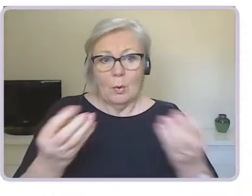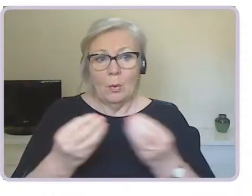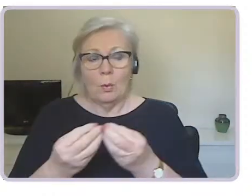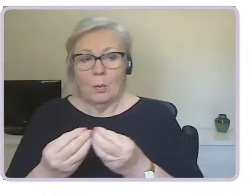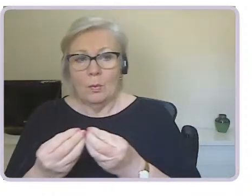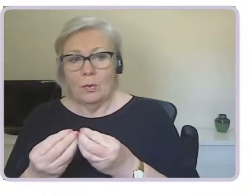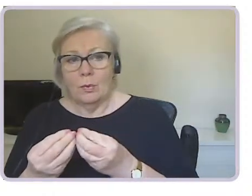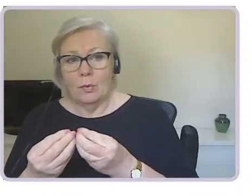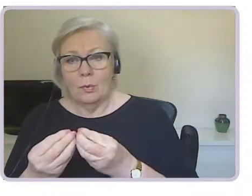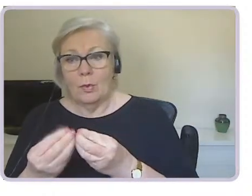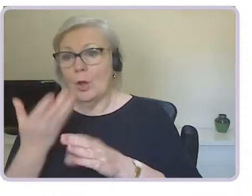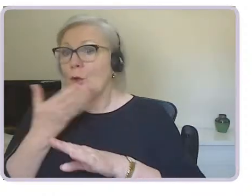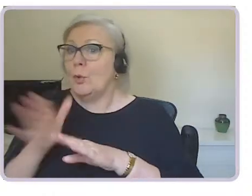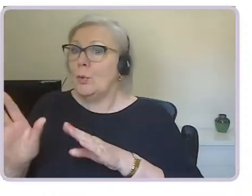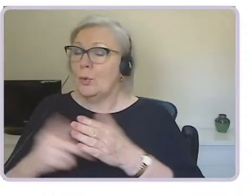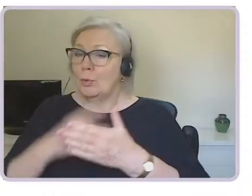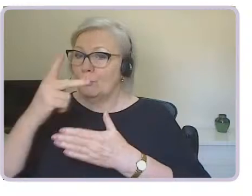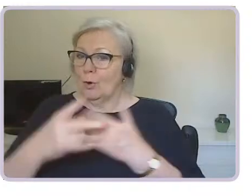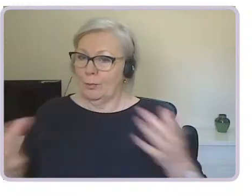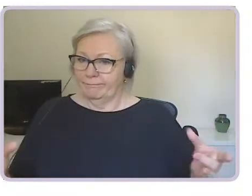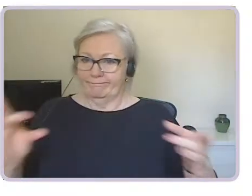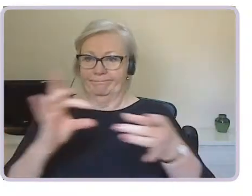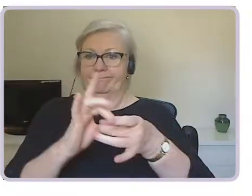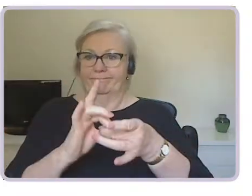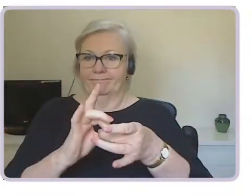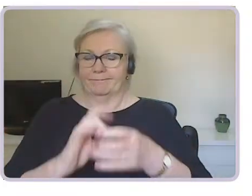our new program. So